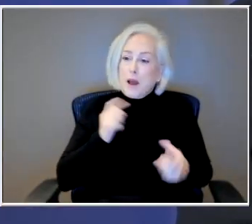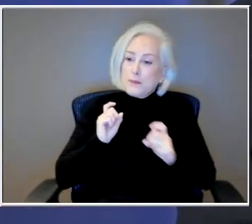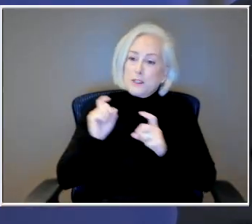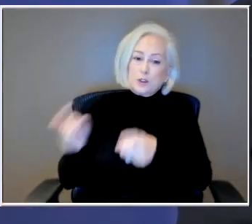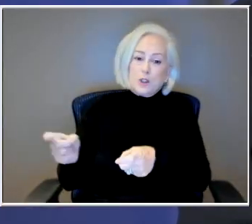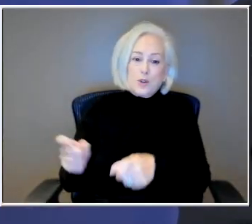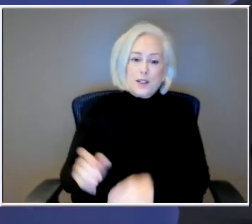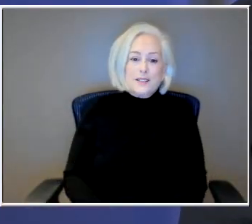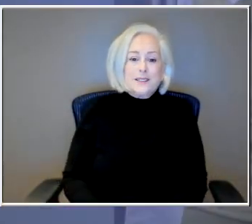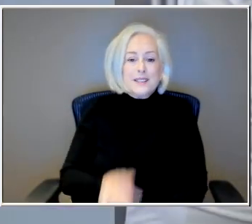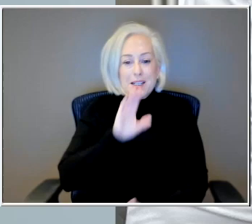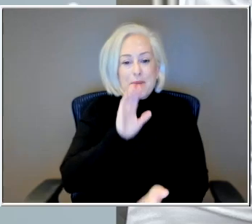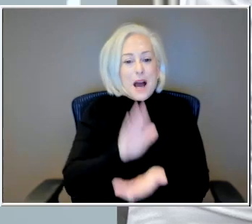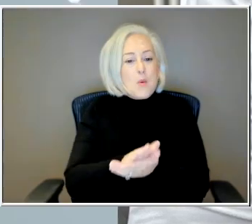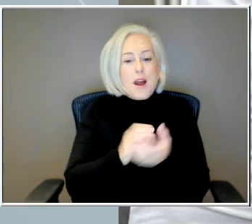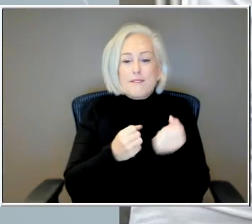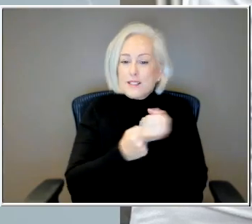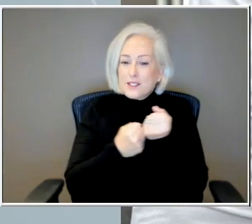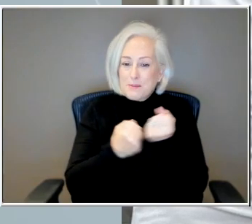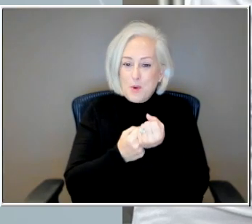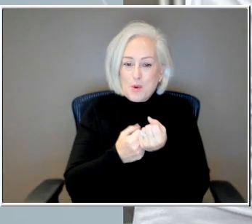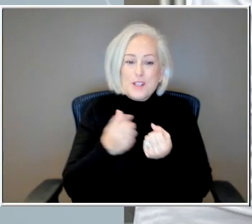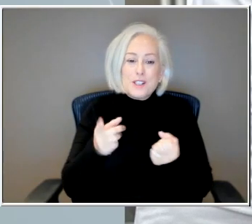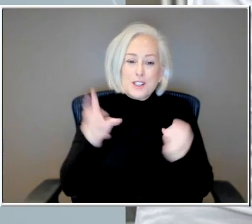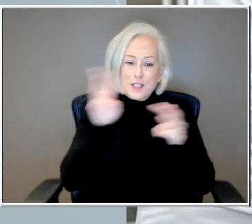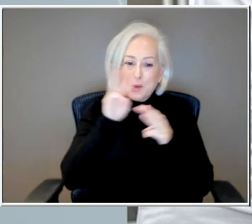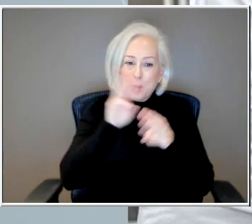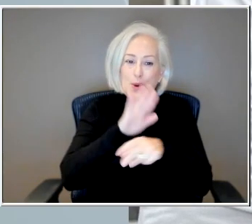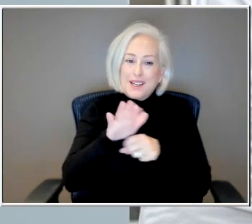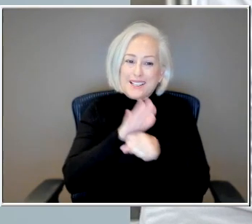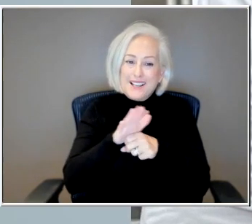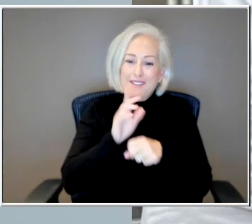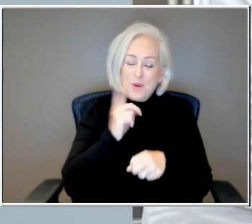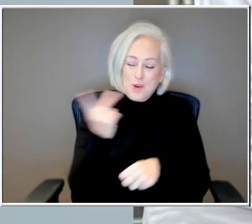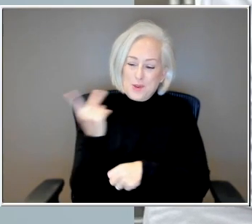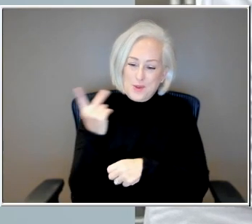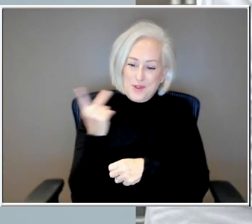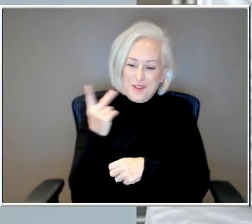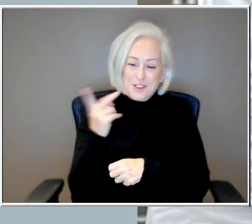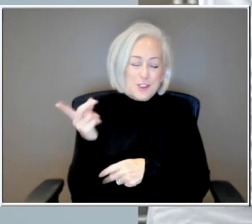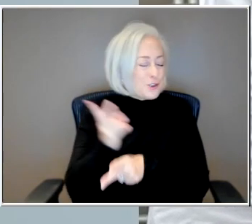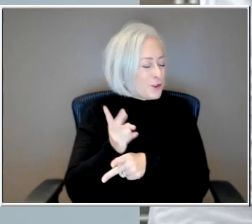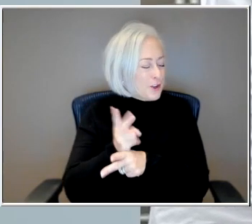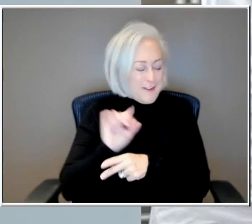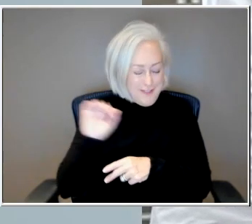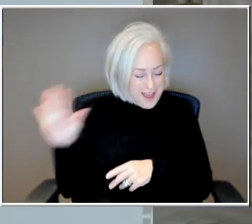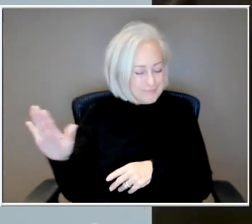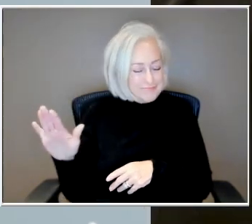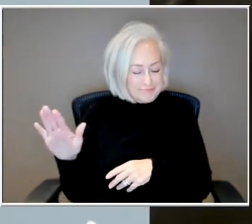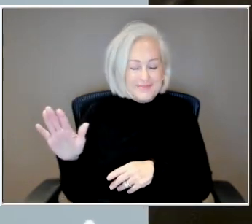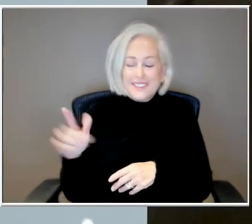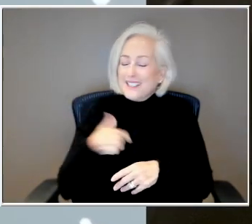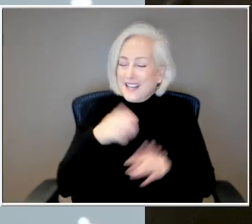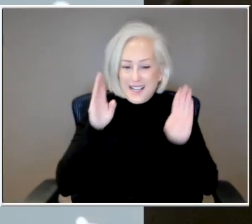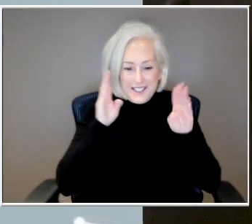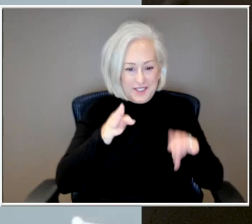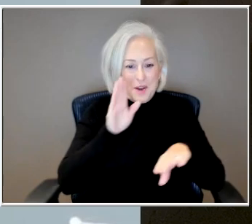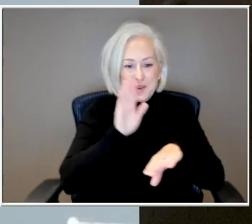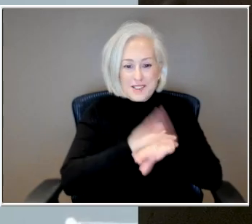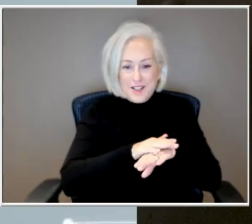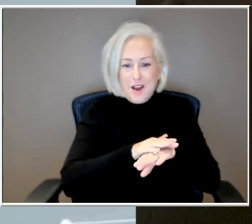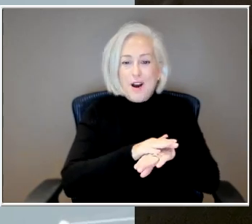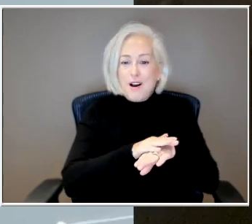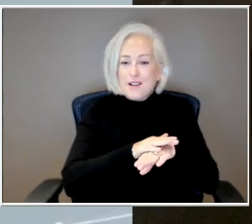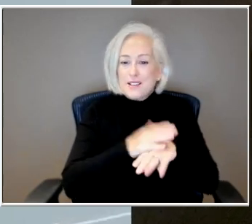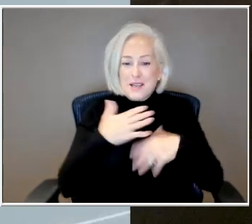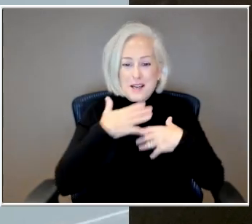very supportive. She worries enough for both of us, so she took care of the worrying part of it. And I just focused on, you know, being in the best health that I